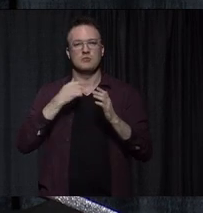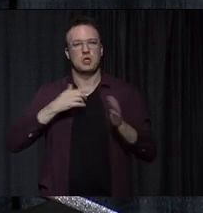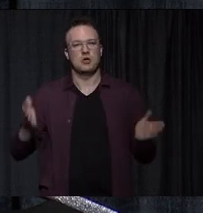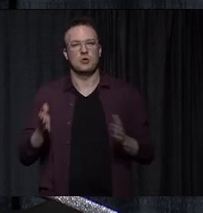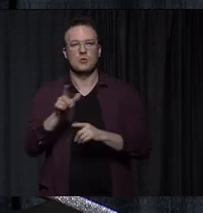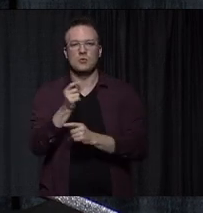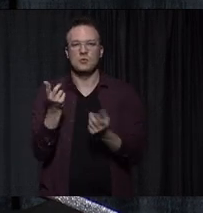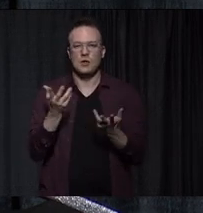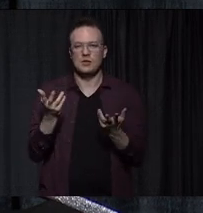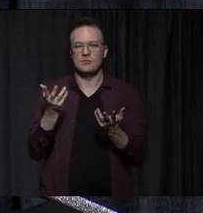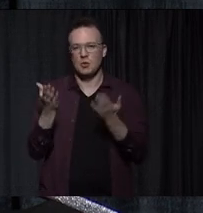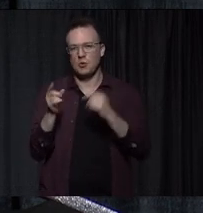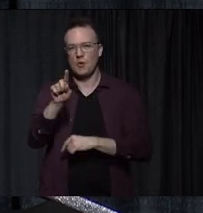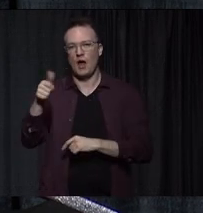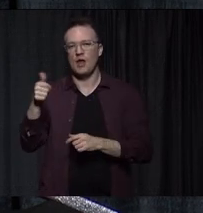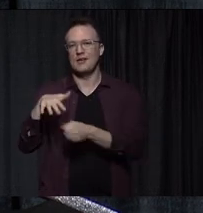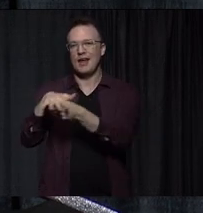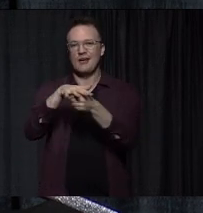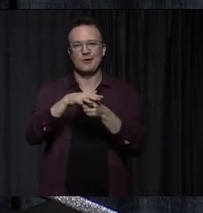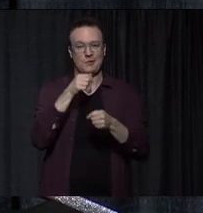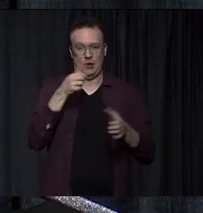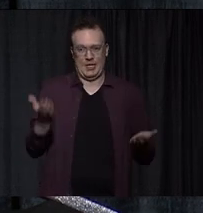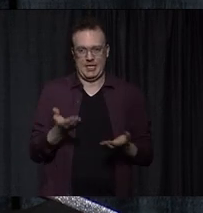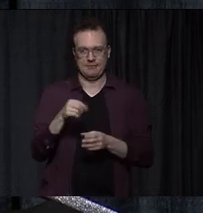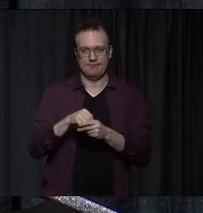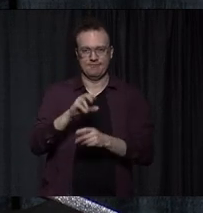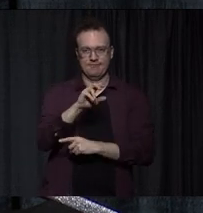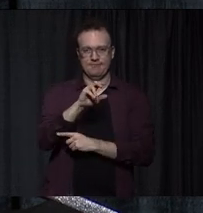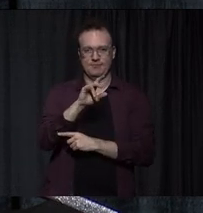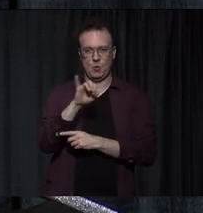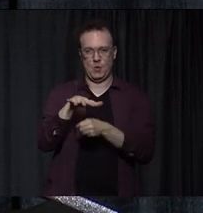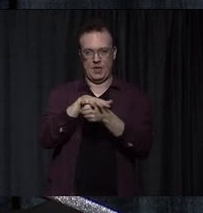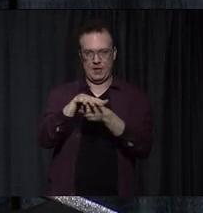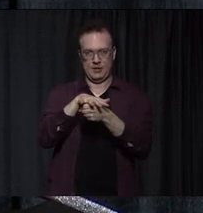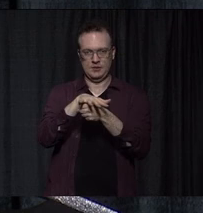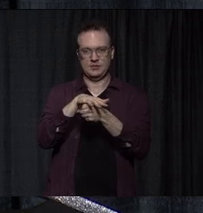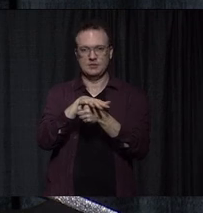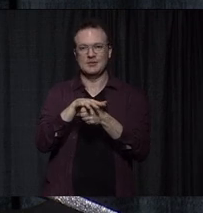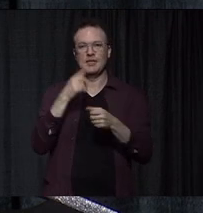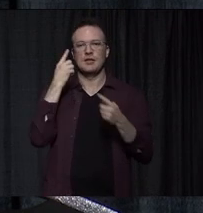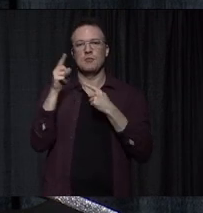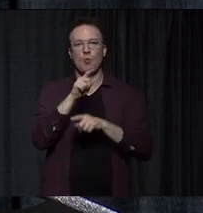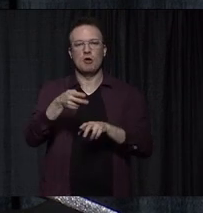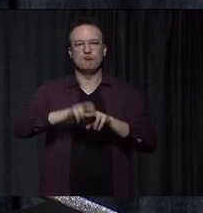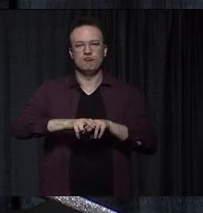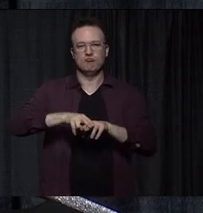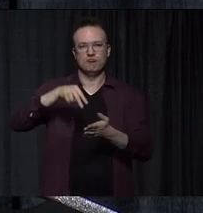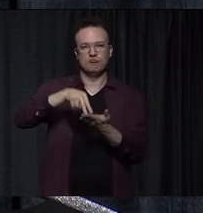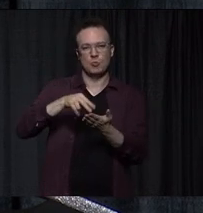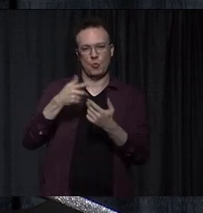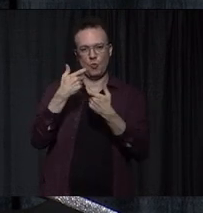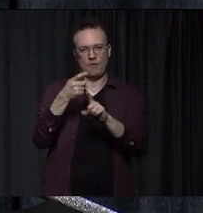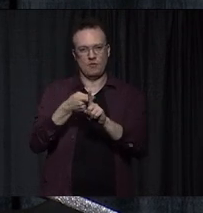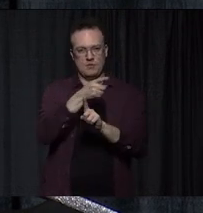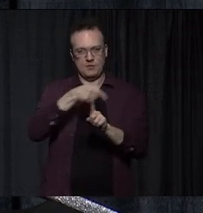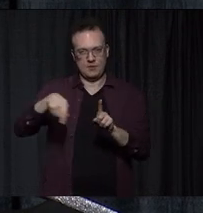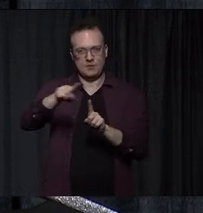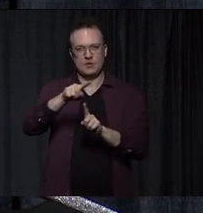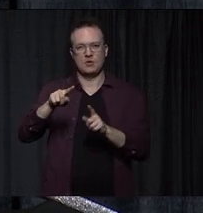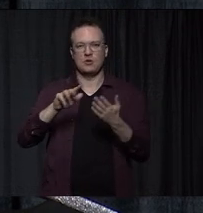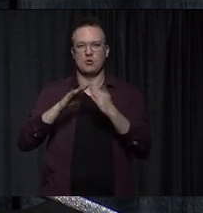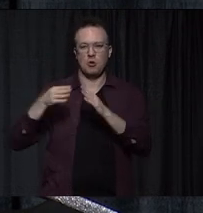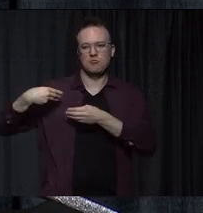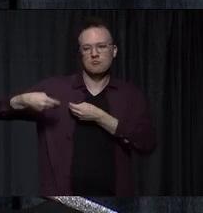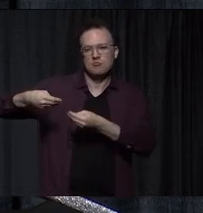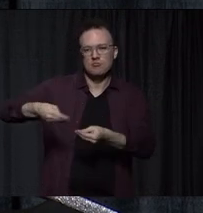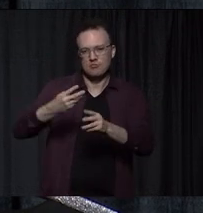you, and who may be on other territories, I'd encourage you to consider those lands that you are on, and the nations and communities have looked after